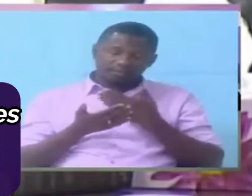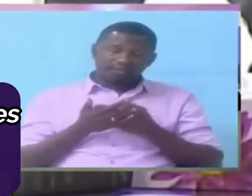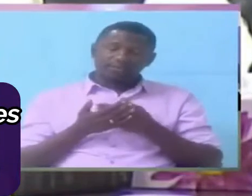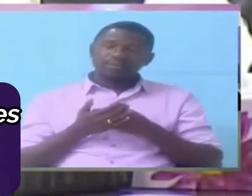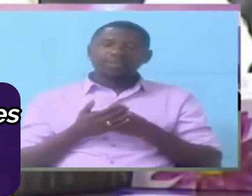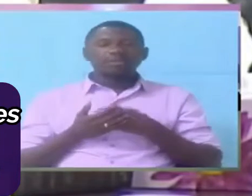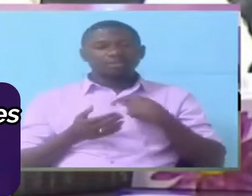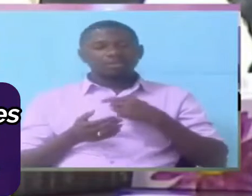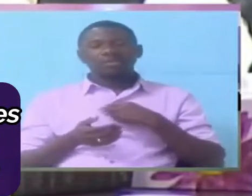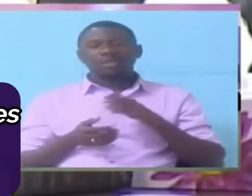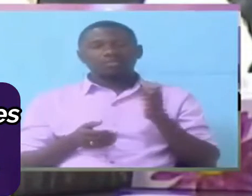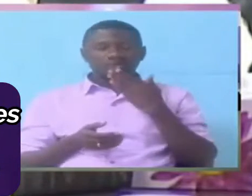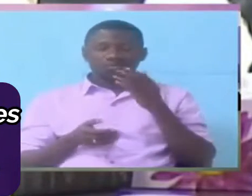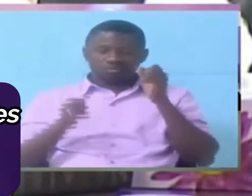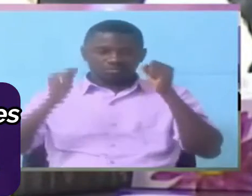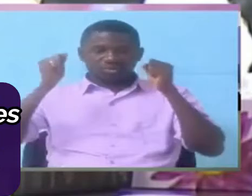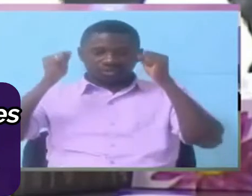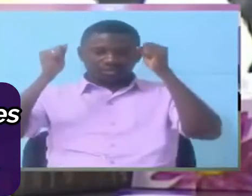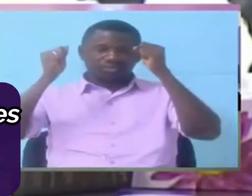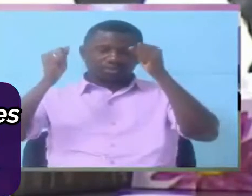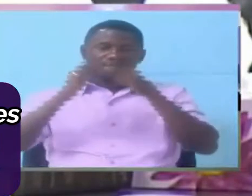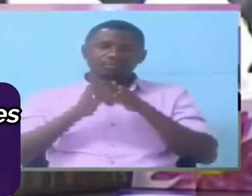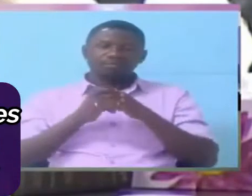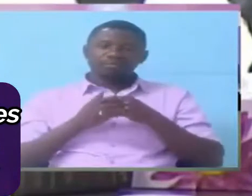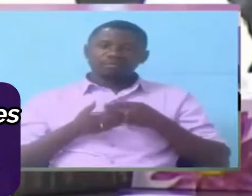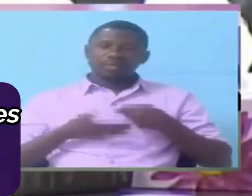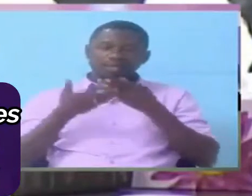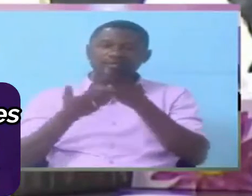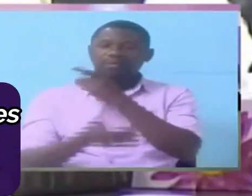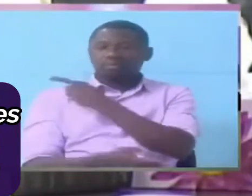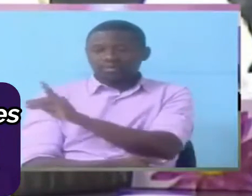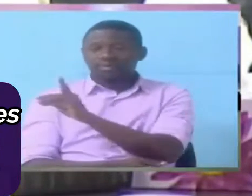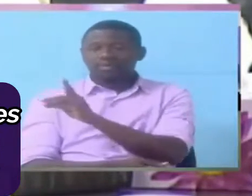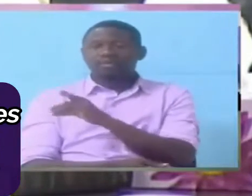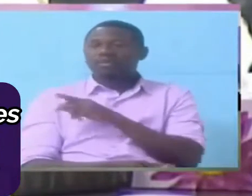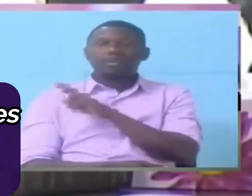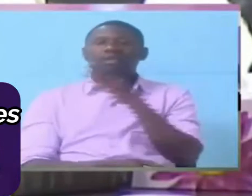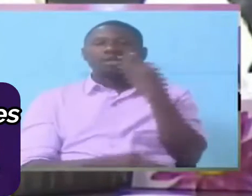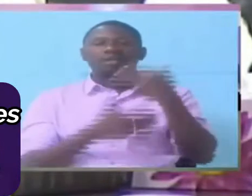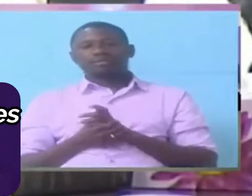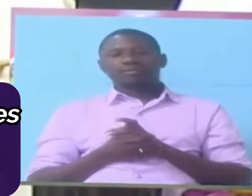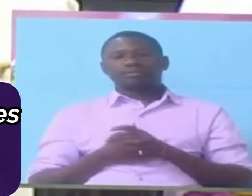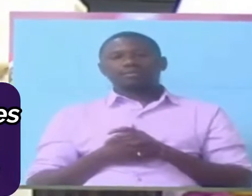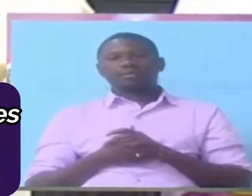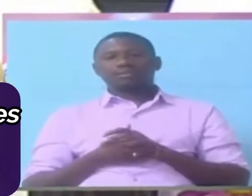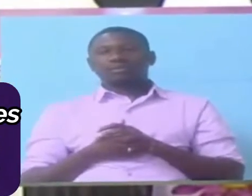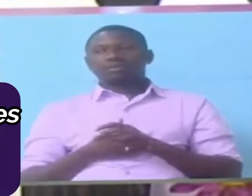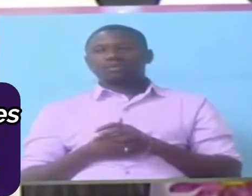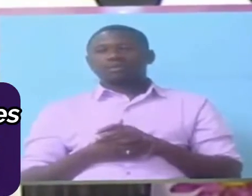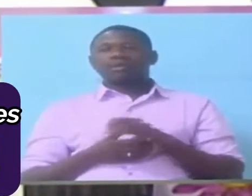They asked me personally that they are going to protest. I gave them the permission and they never